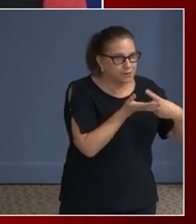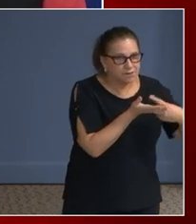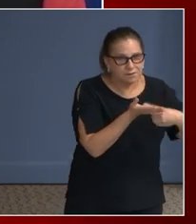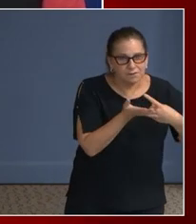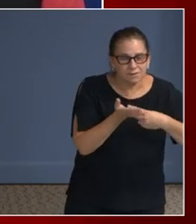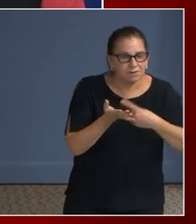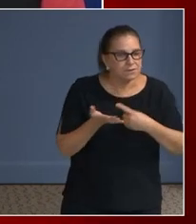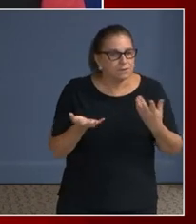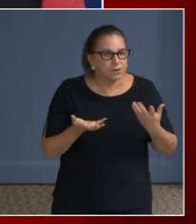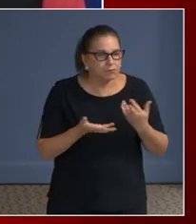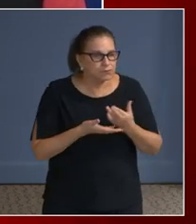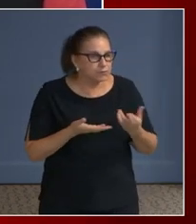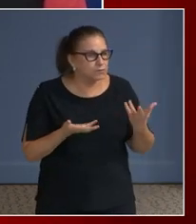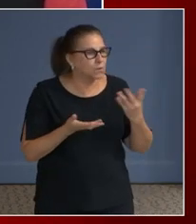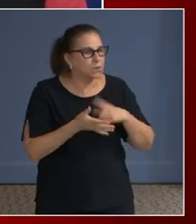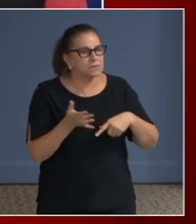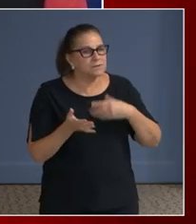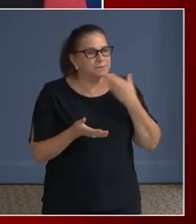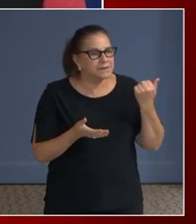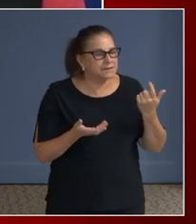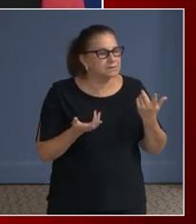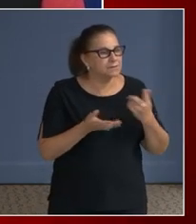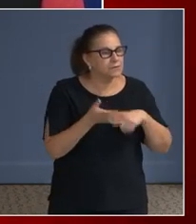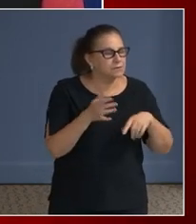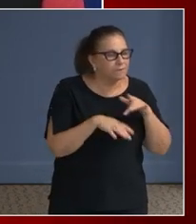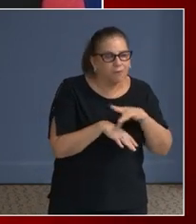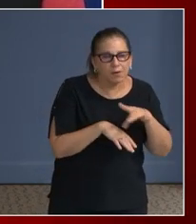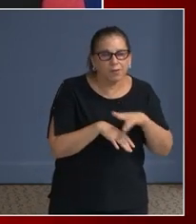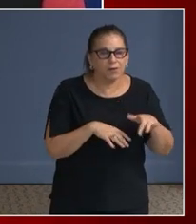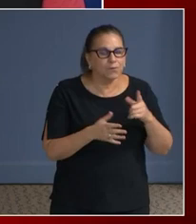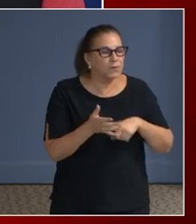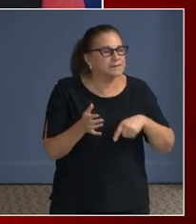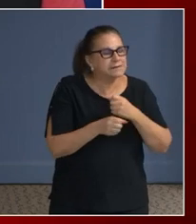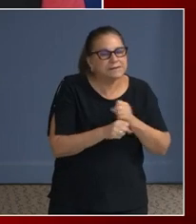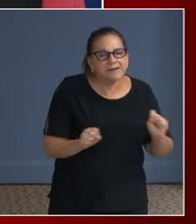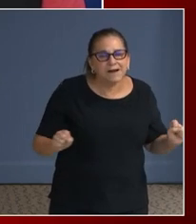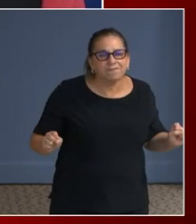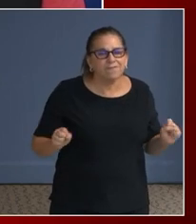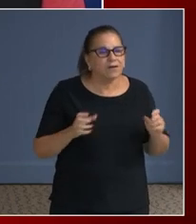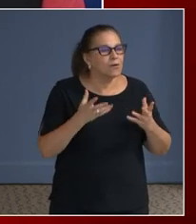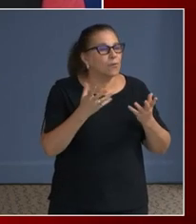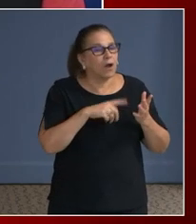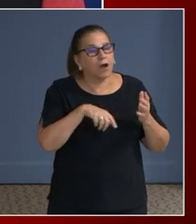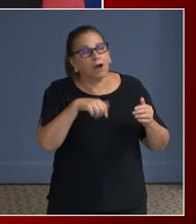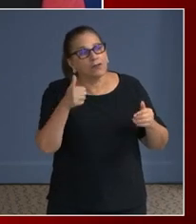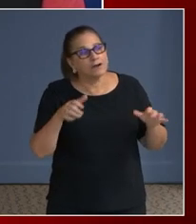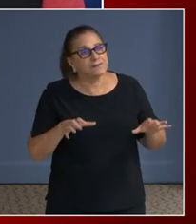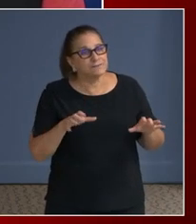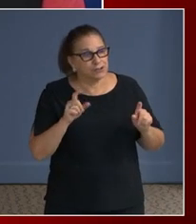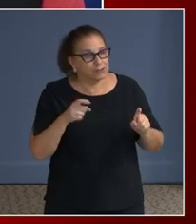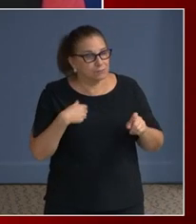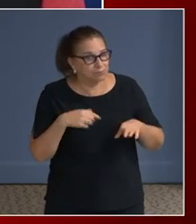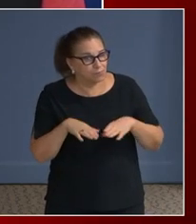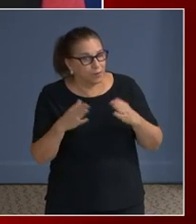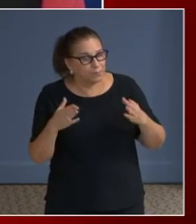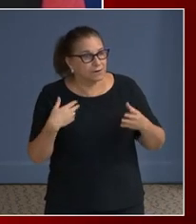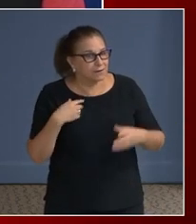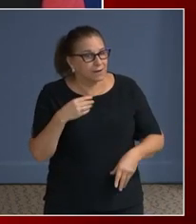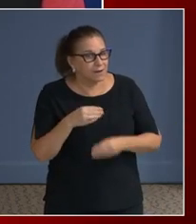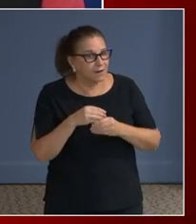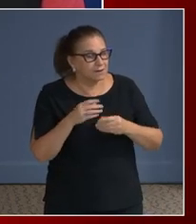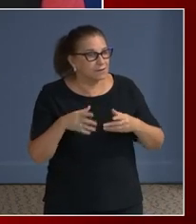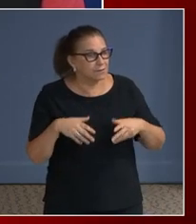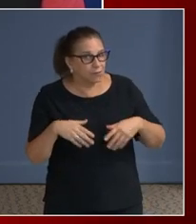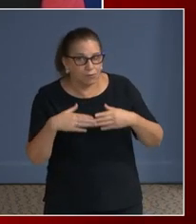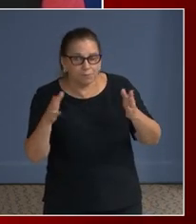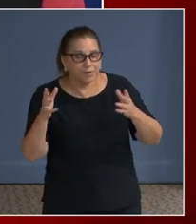one just moves that social activity around the National Capital Region, and that can impact case counts as well. So